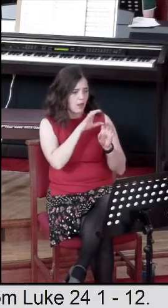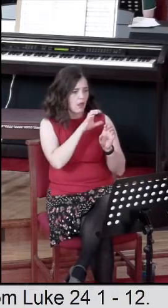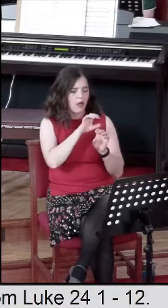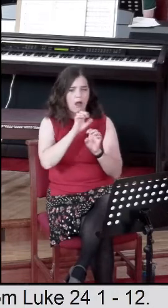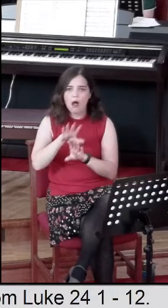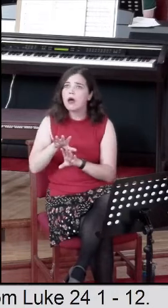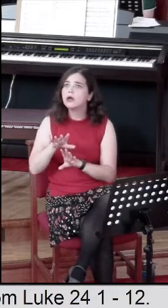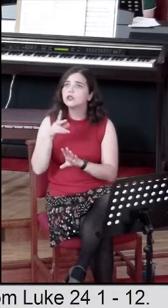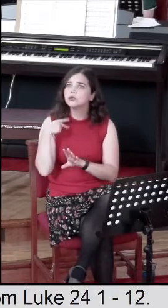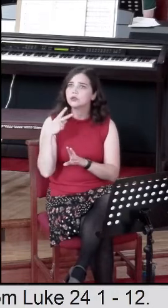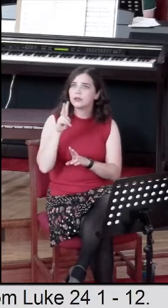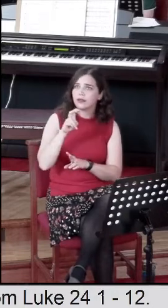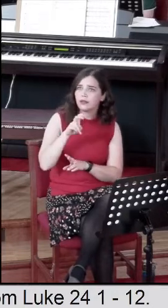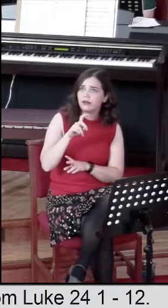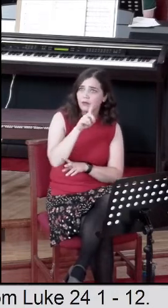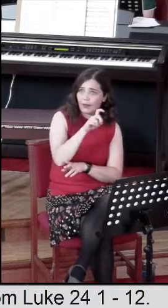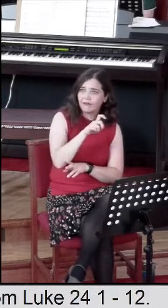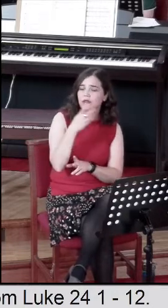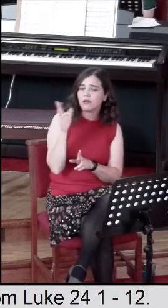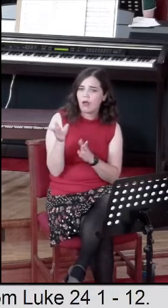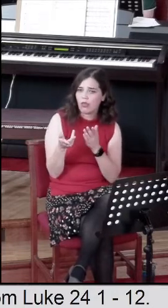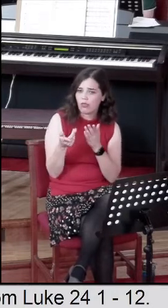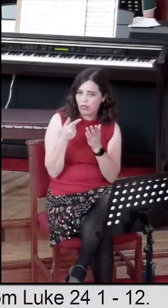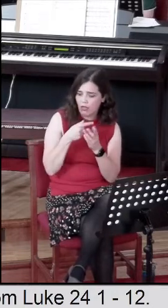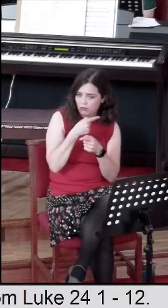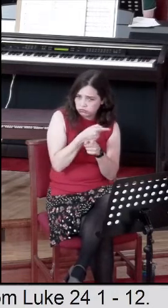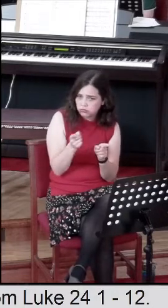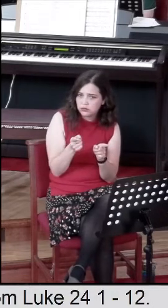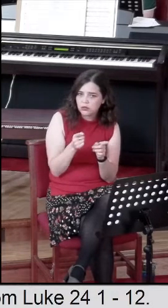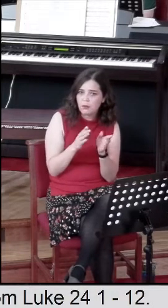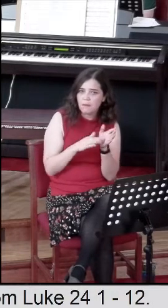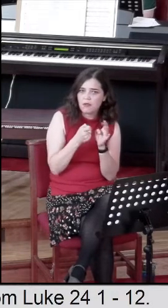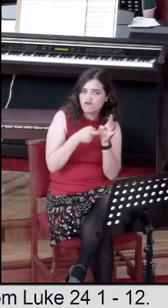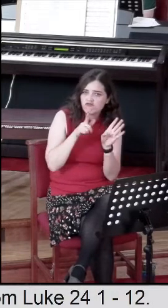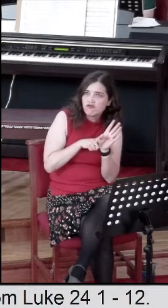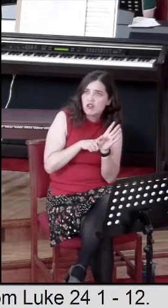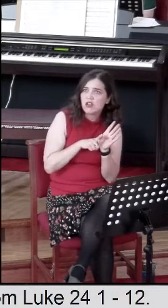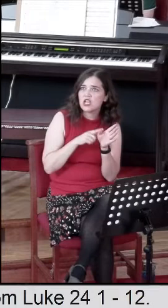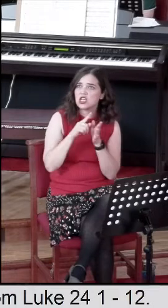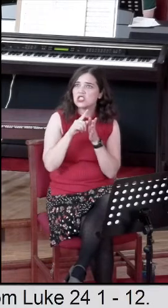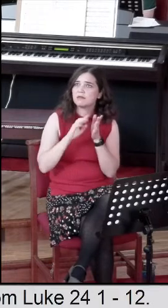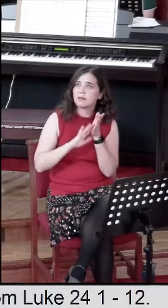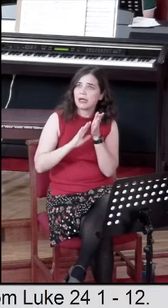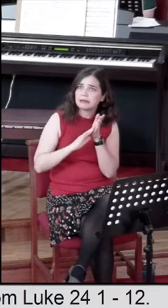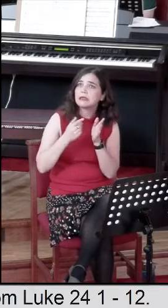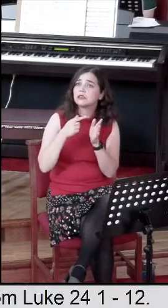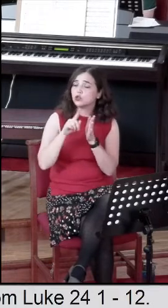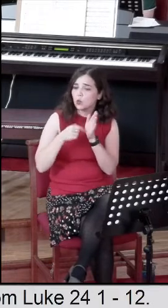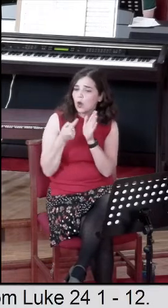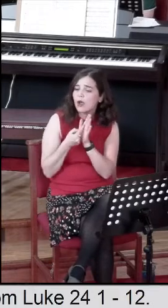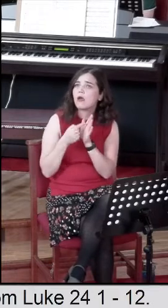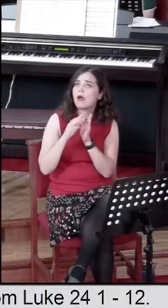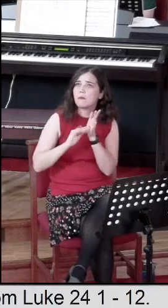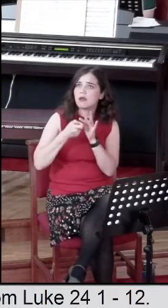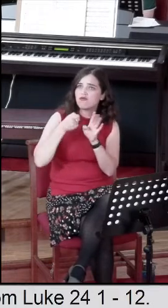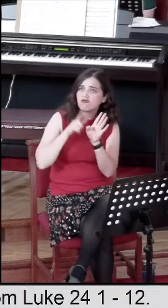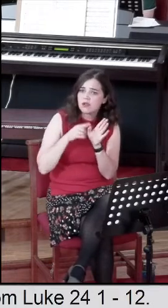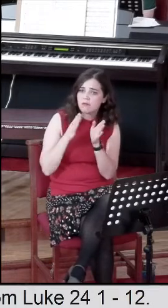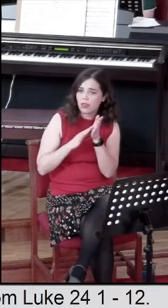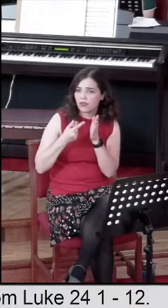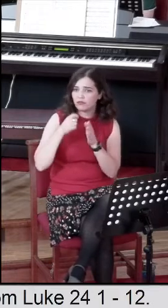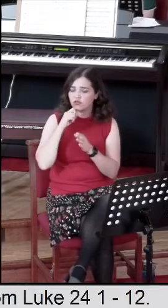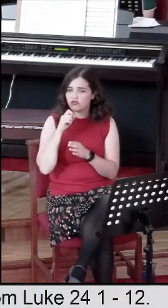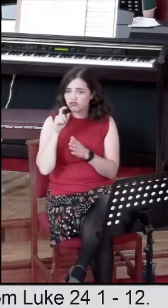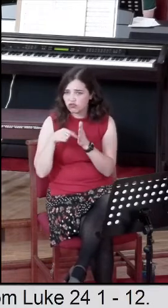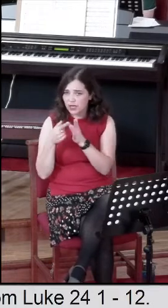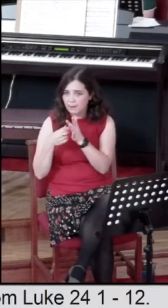to the 11 and to all the others. It was Mary Magdalene, Joanna, Mary, the mother of James, and the others with them